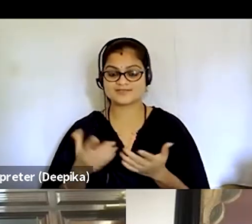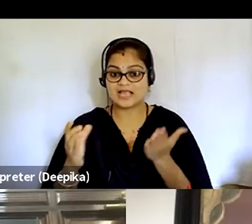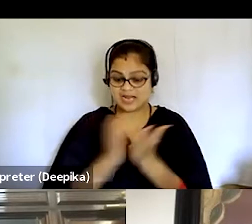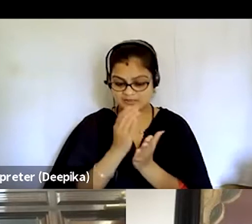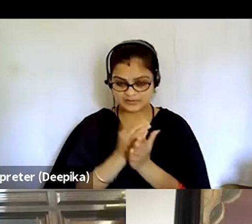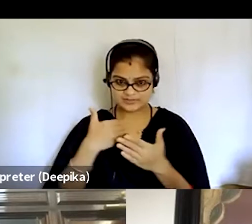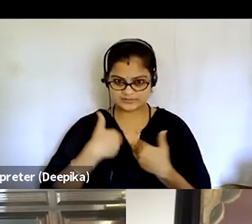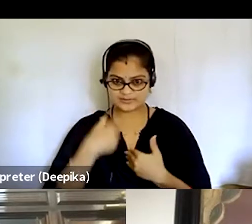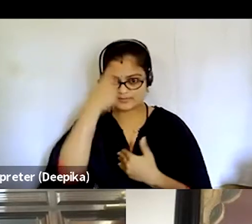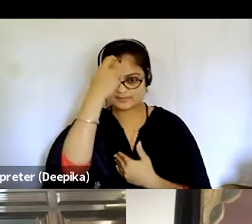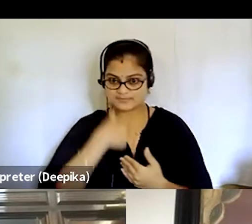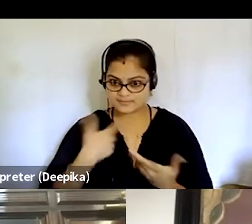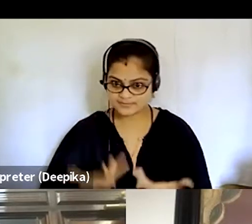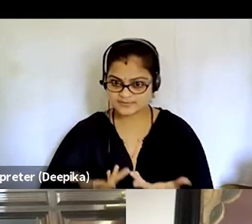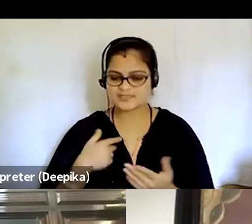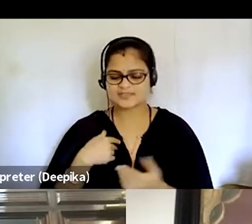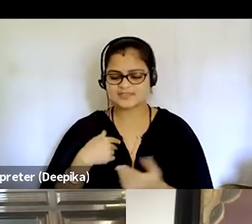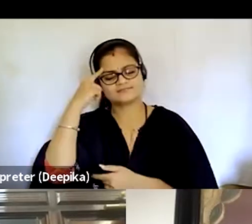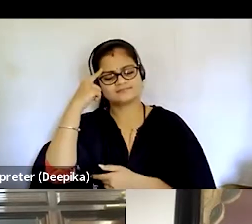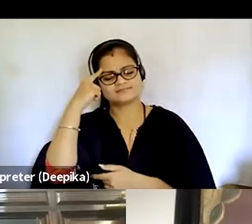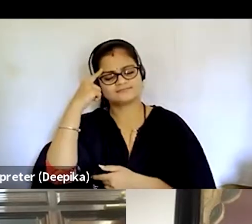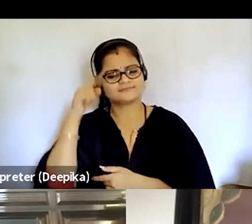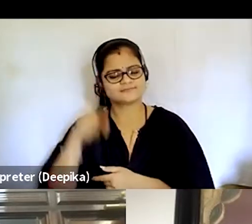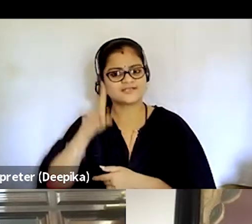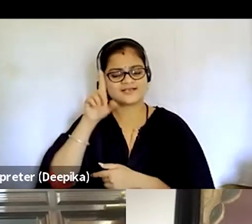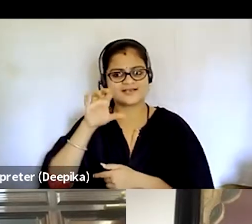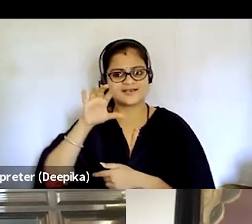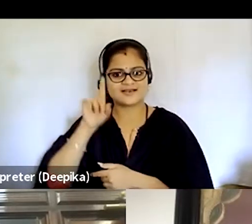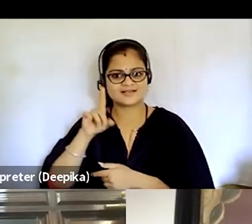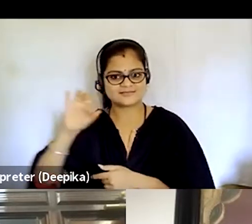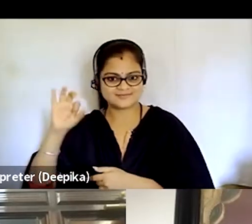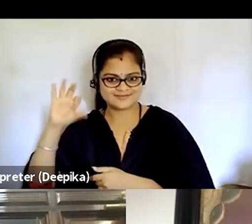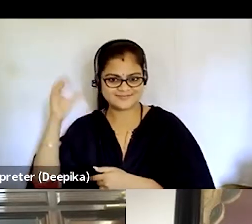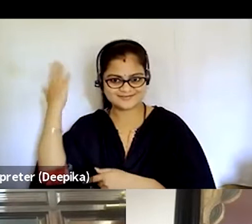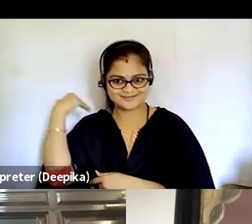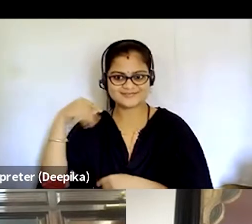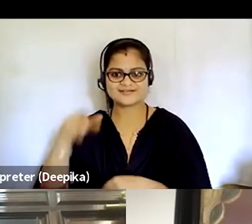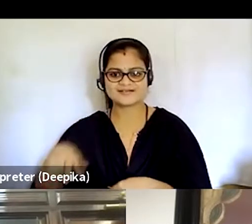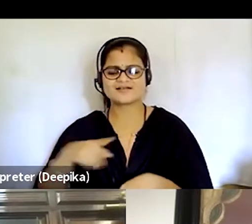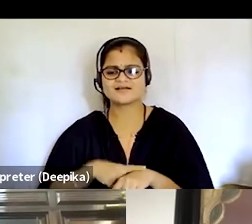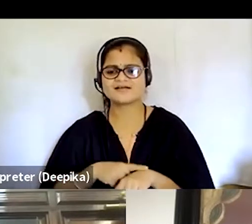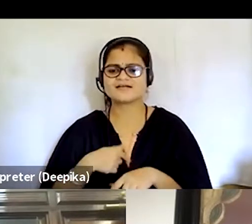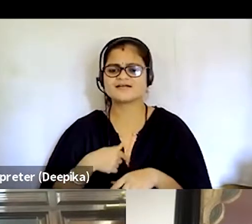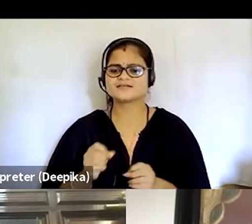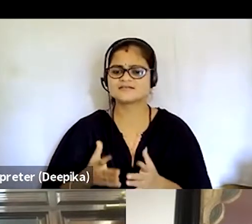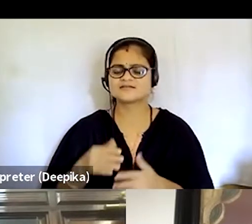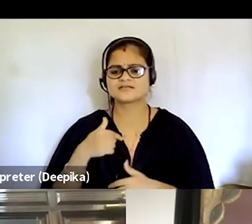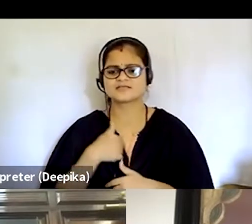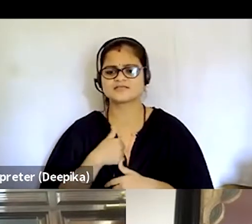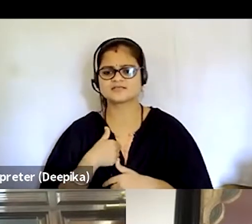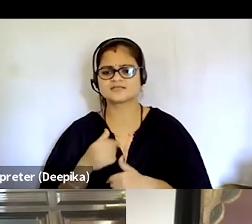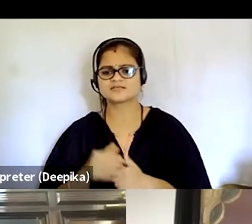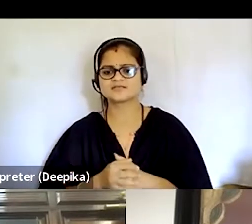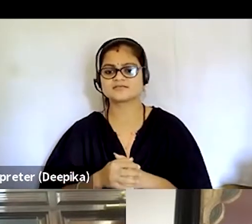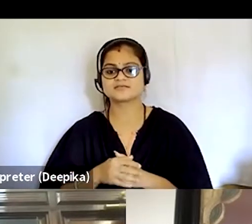professional. And I decided, by in the early 90s itself to stop being a part of that industry. And I met Gerard Machado.